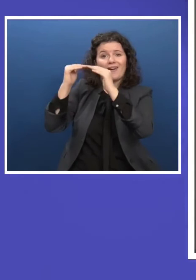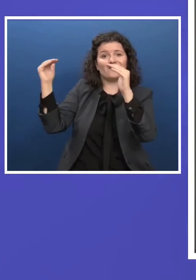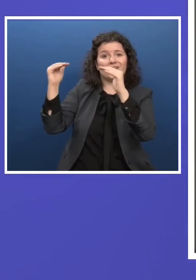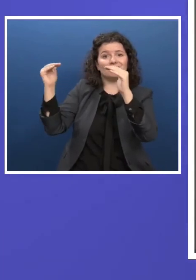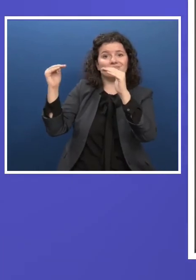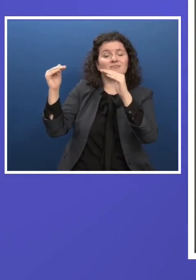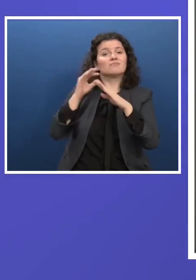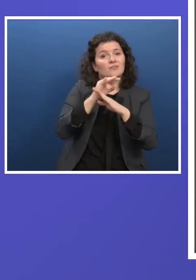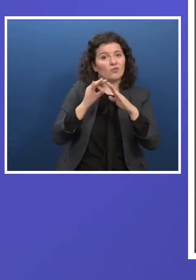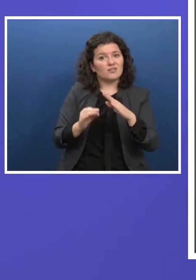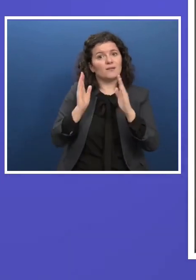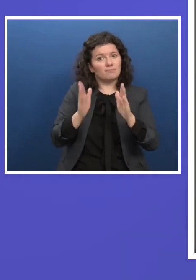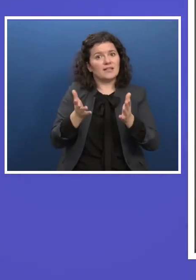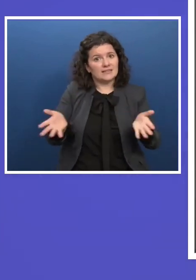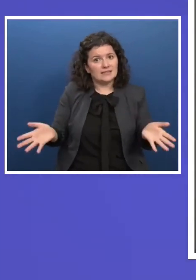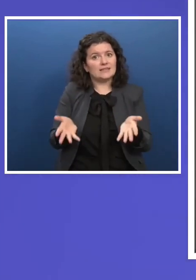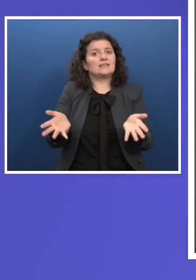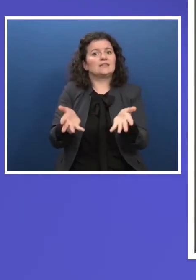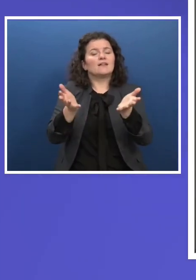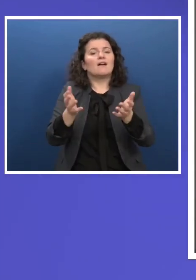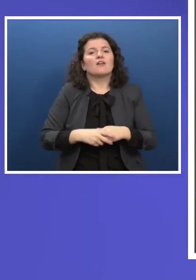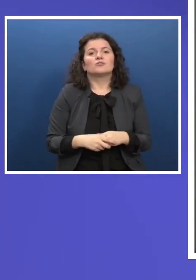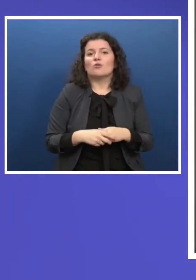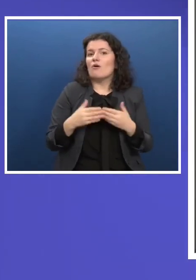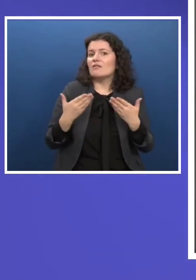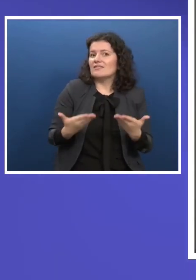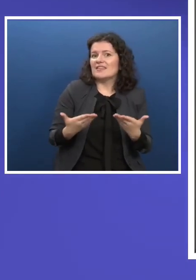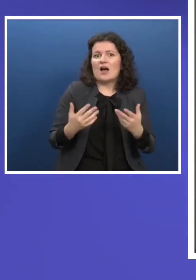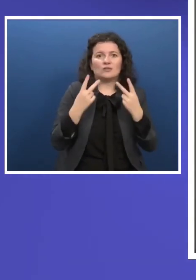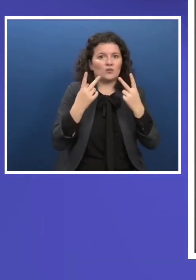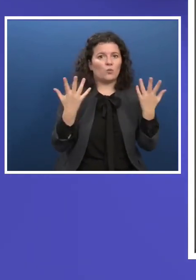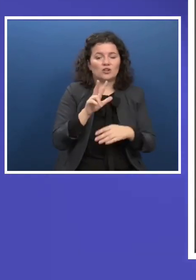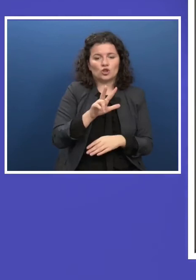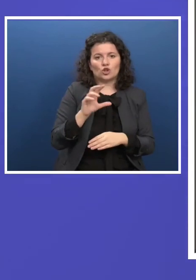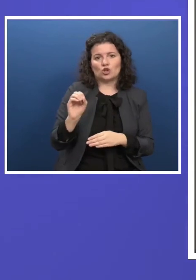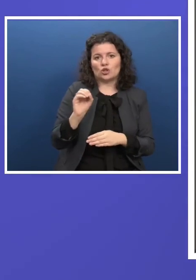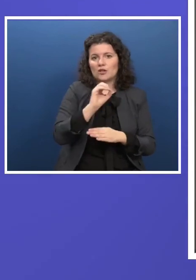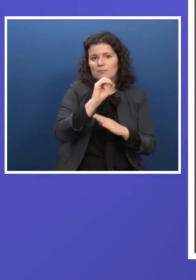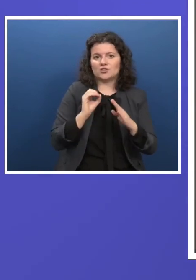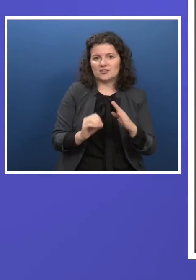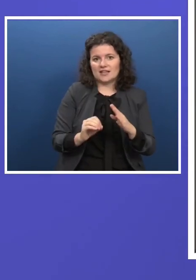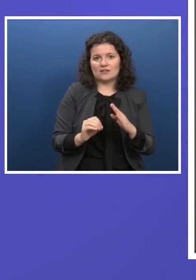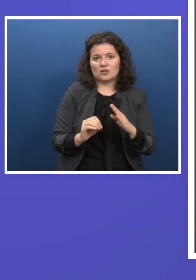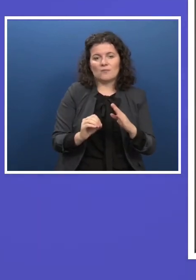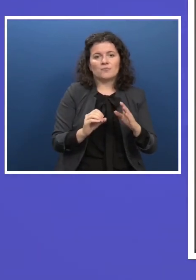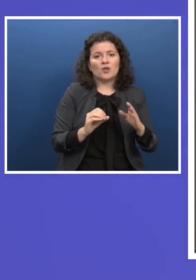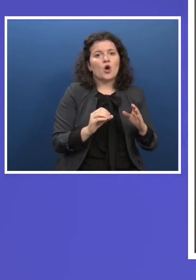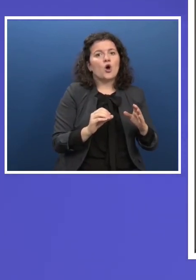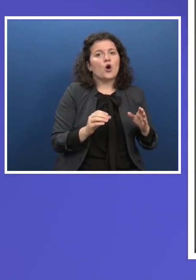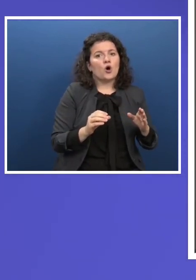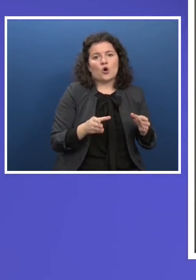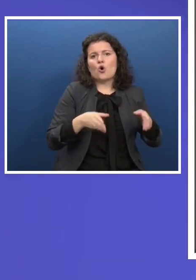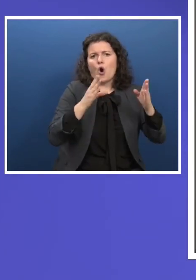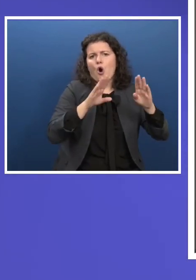achieved a number that there are 30% in our corporate executive boards